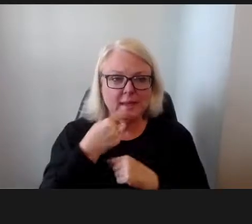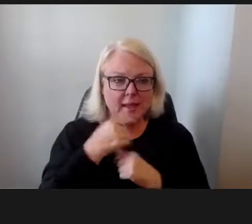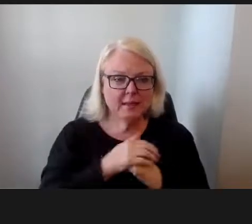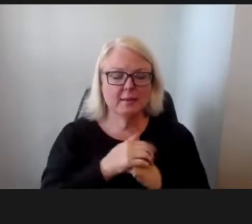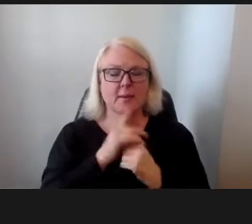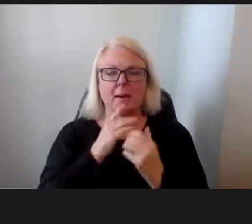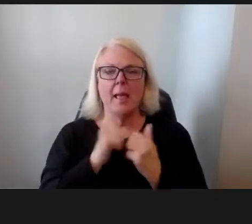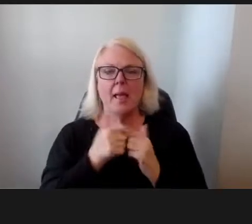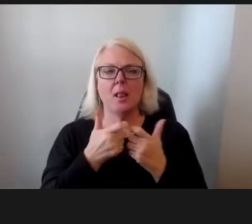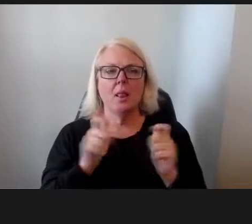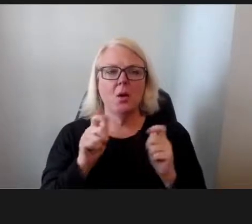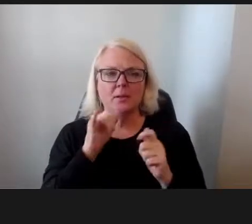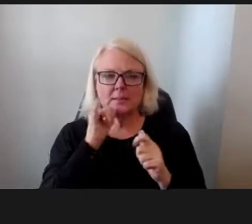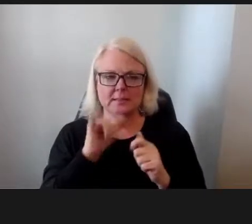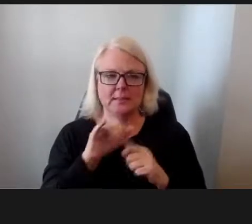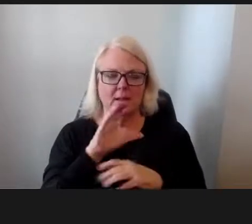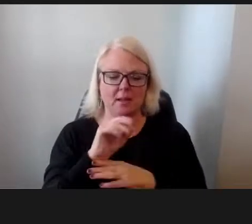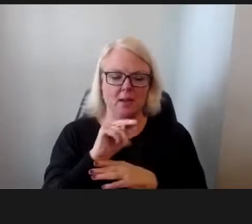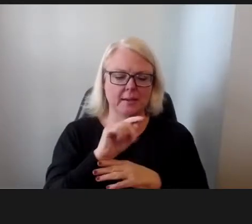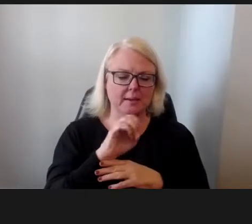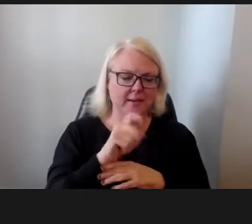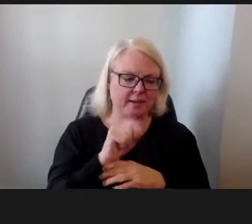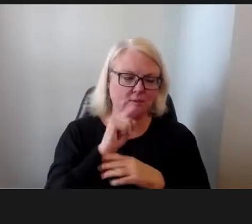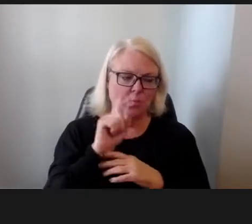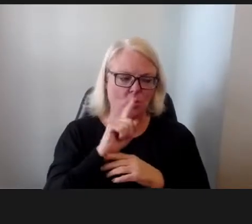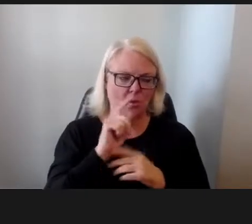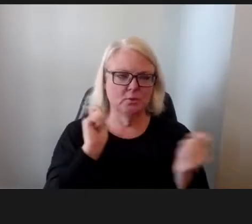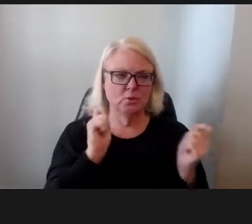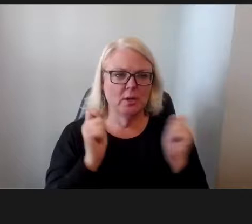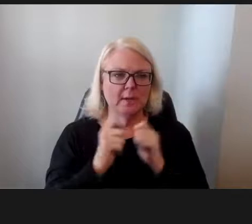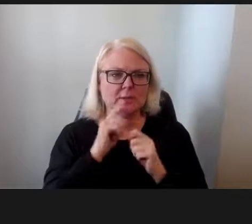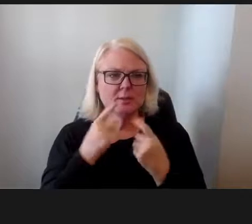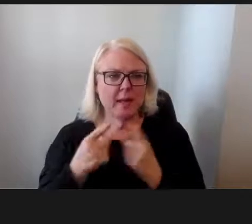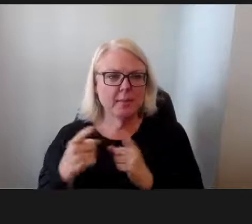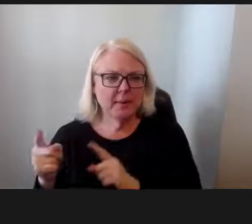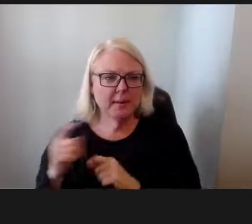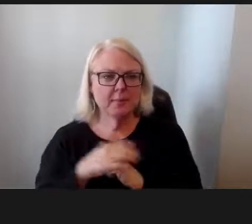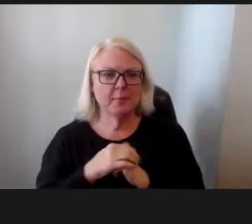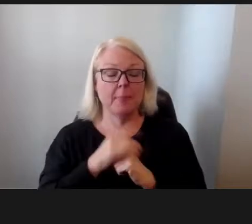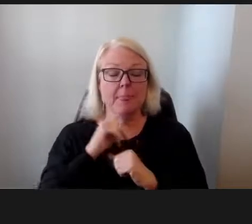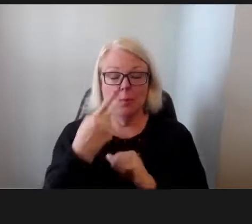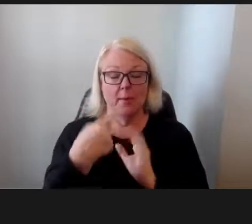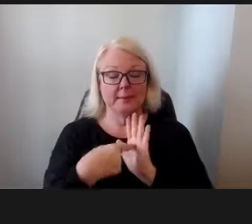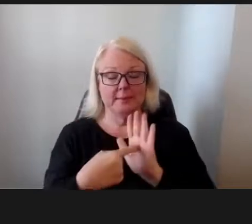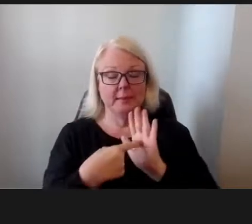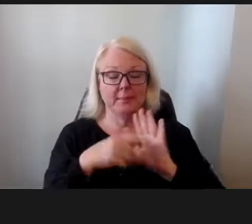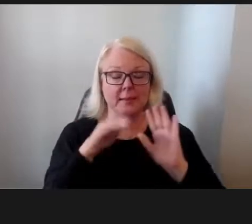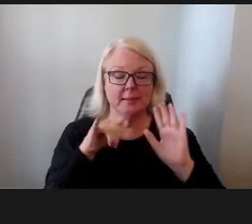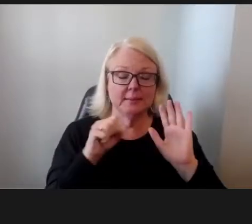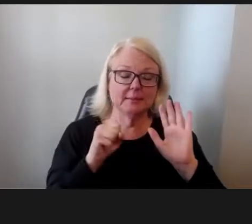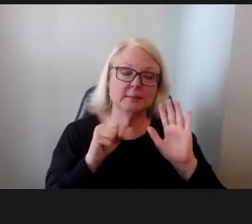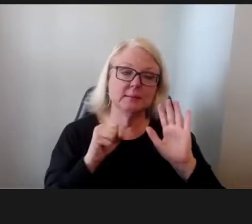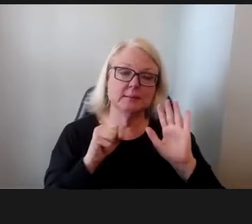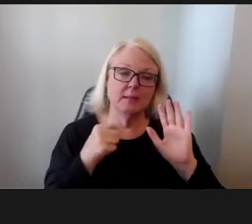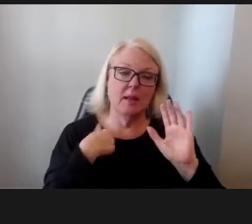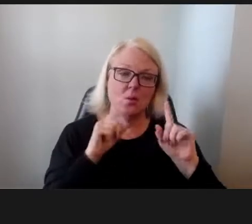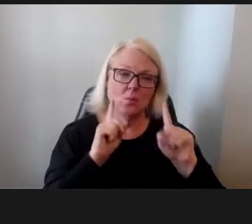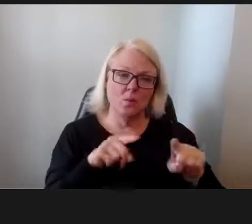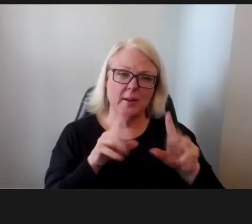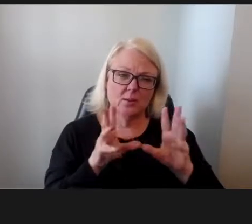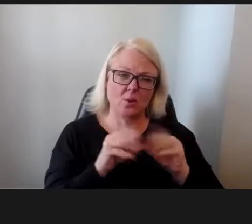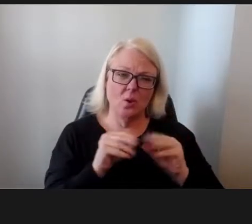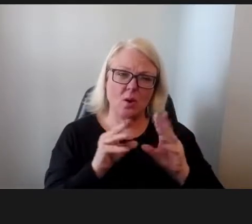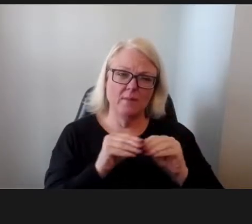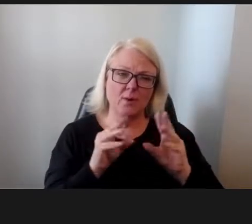how large is the context where change is occurring? One example is that I went to a